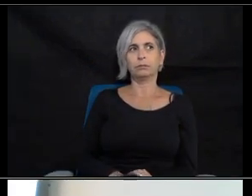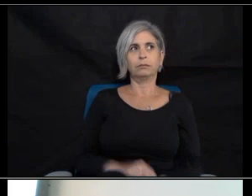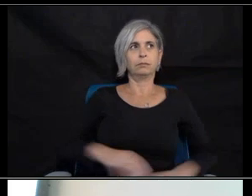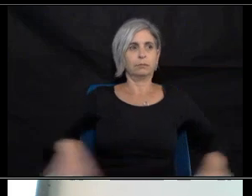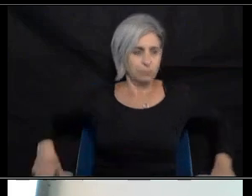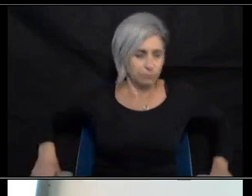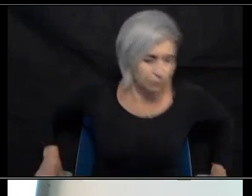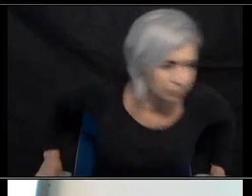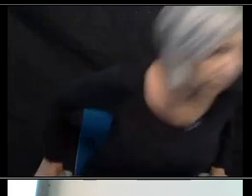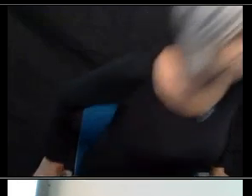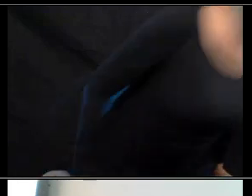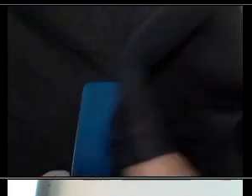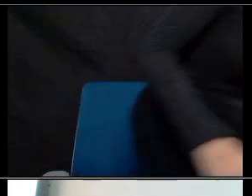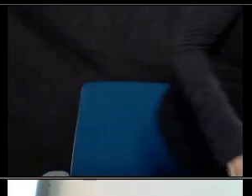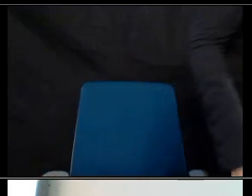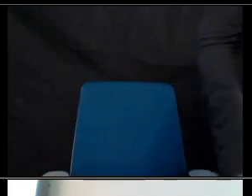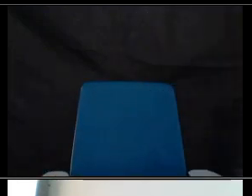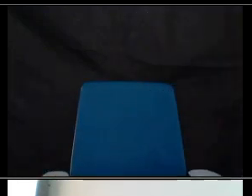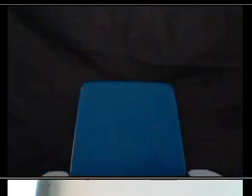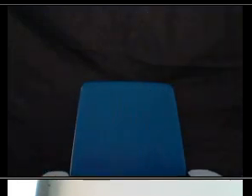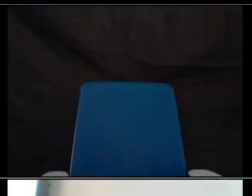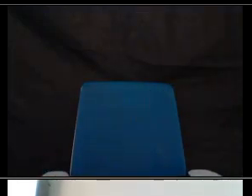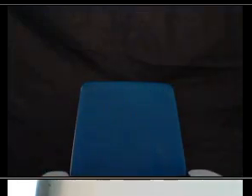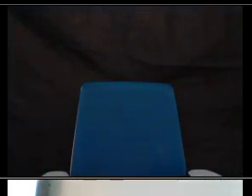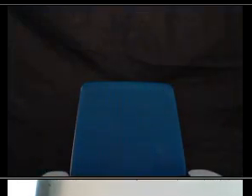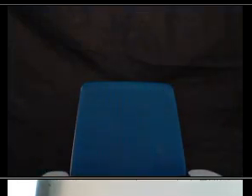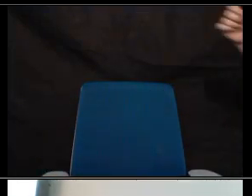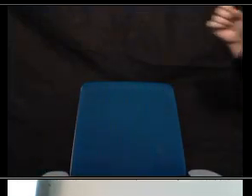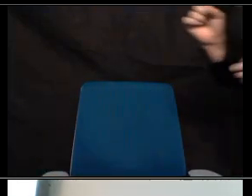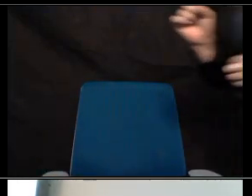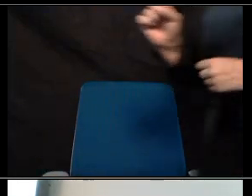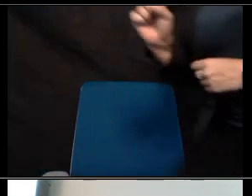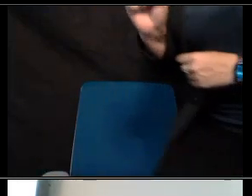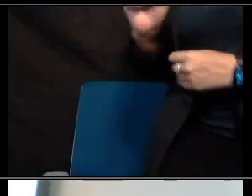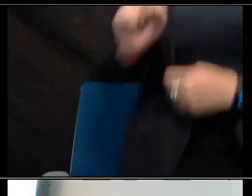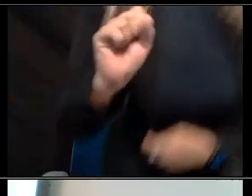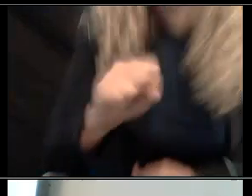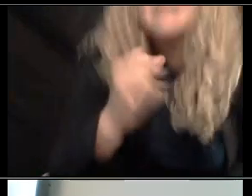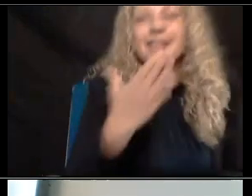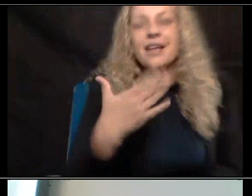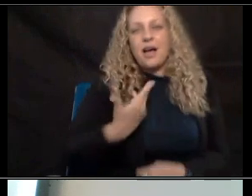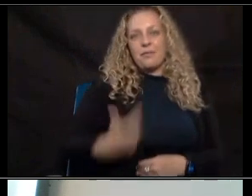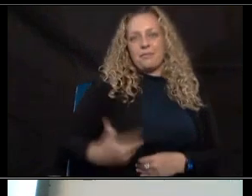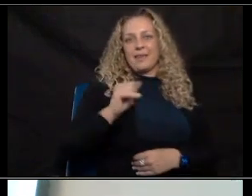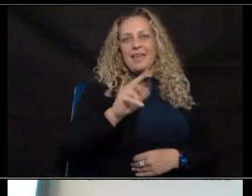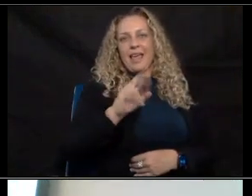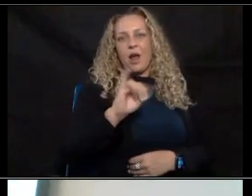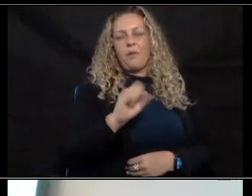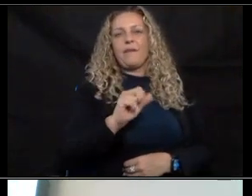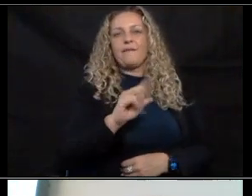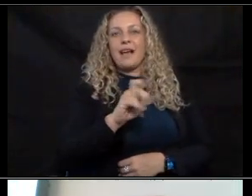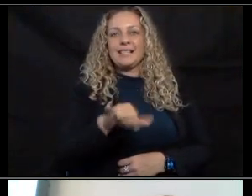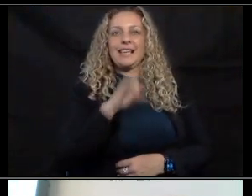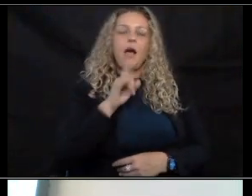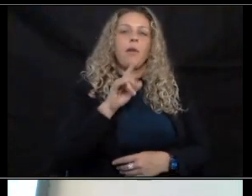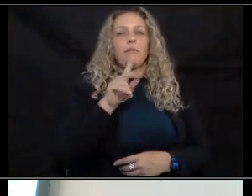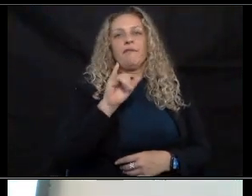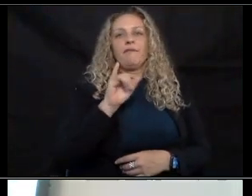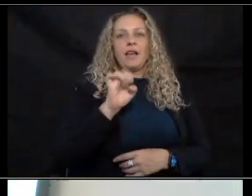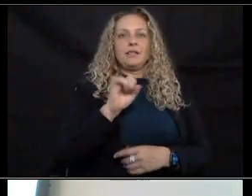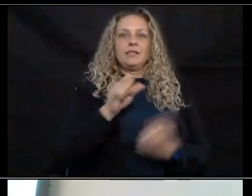Are you there? Yes, thank you so much. I'm Sari Vatsky, the Executive Vice President of Feeding South Florida. And